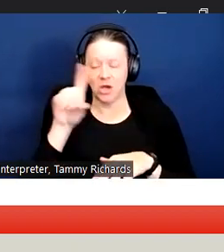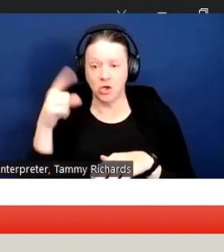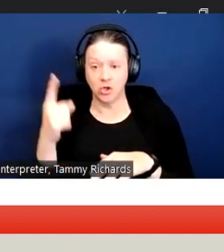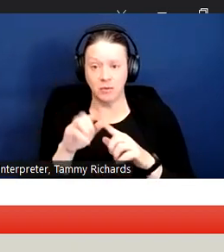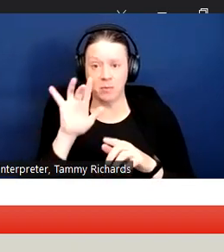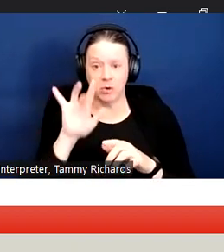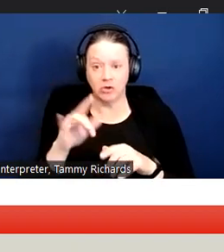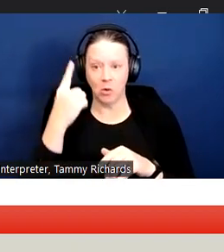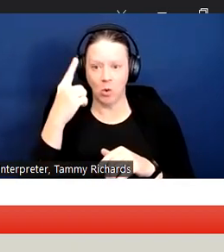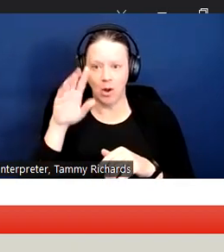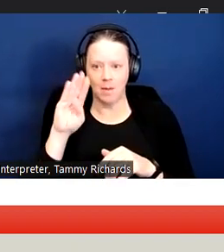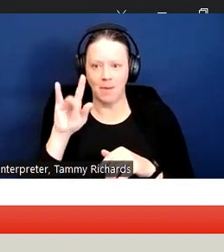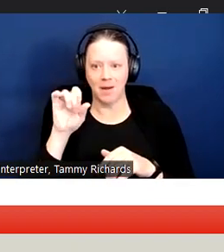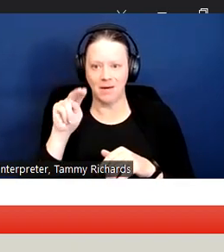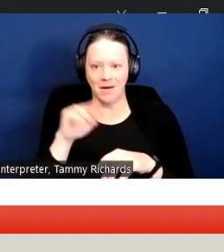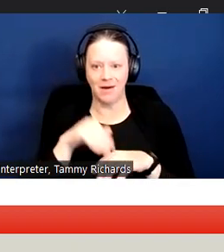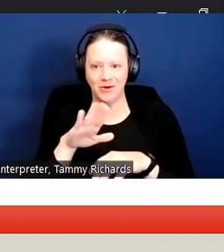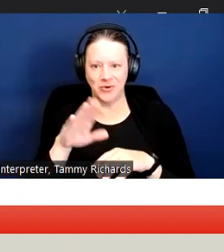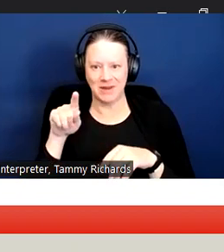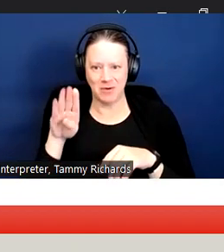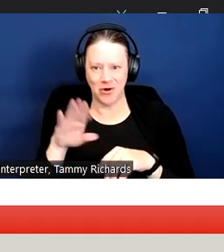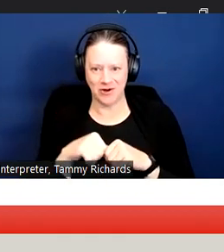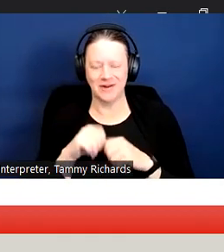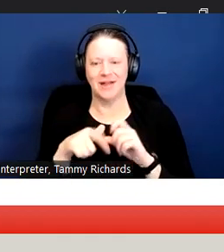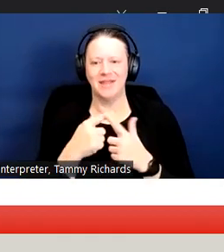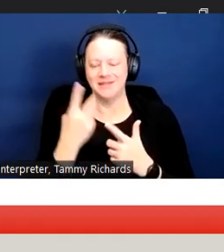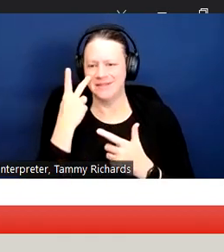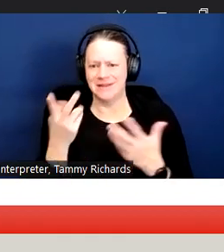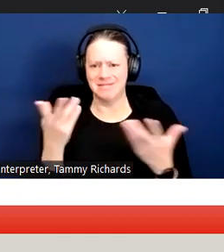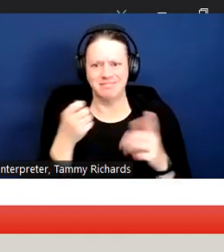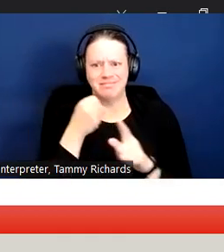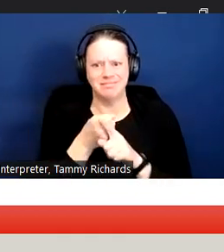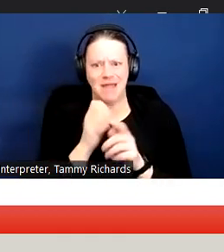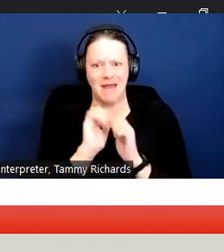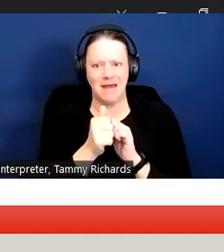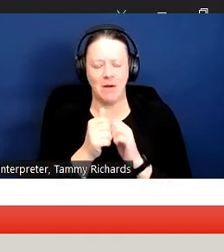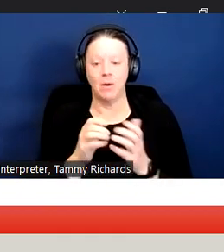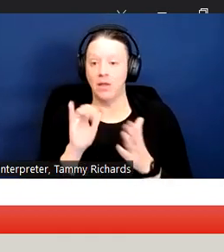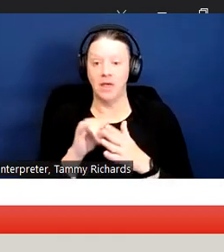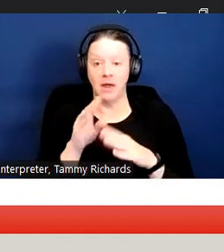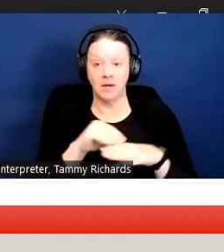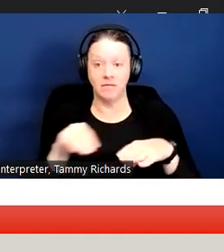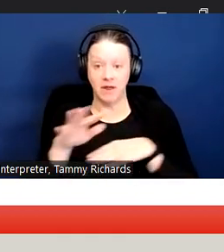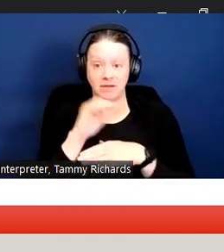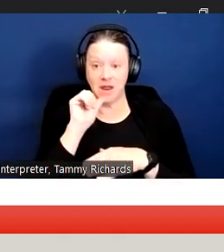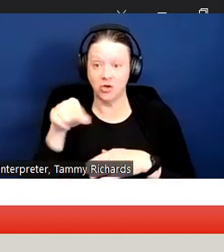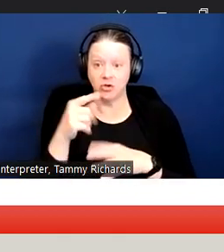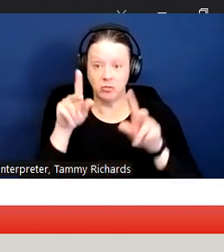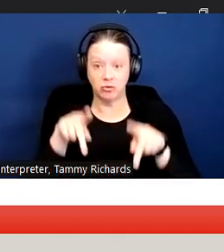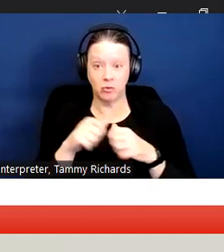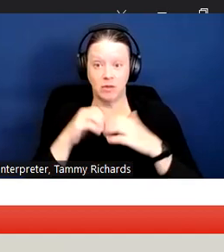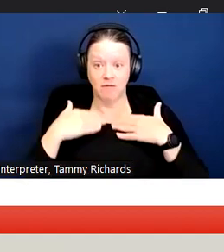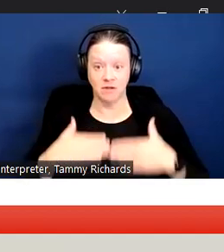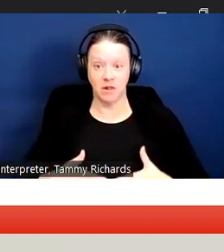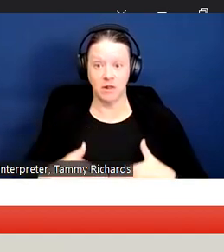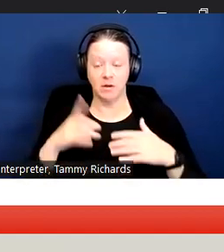pressing one button on your keyboard and seeing, you know, the impact. And that affects not just someone with physical disabilities, but